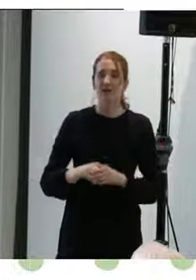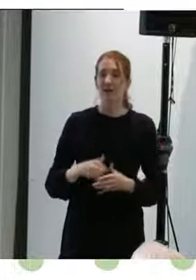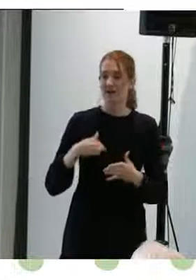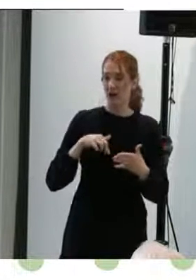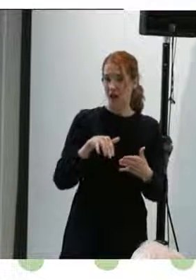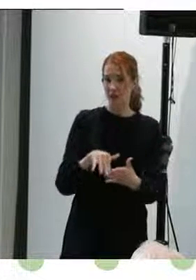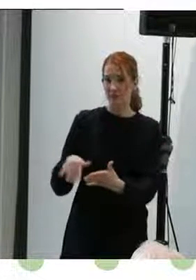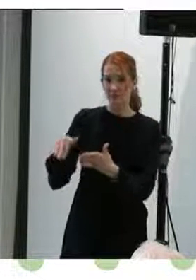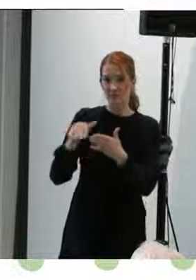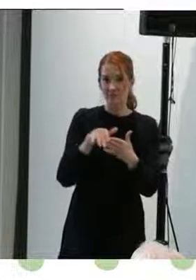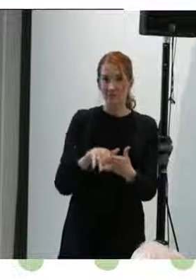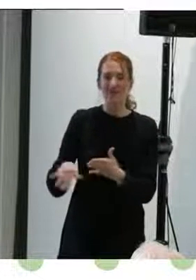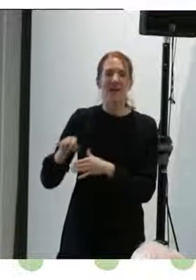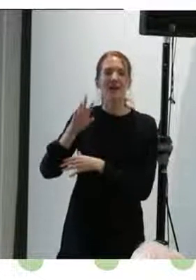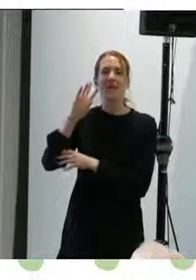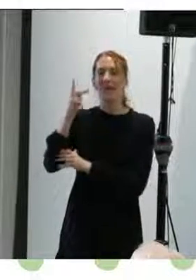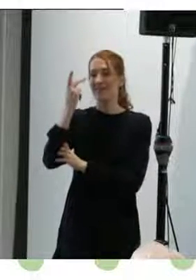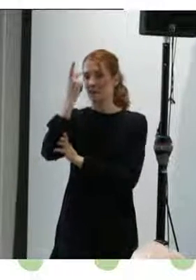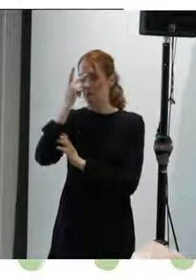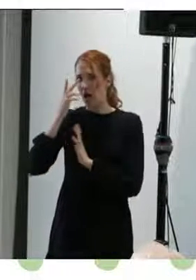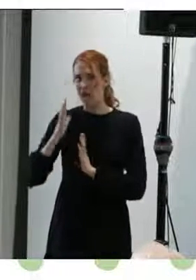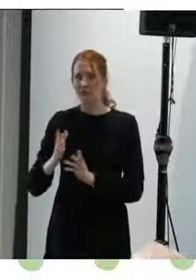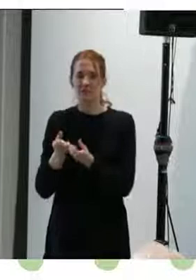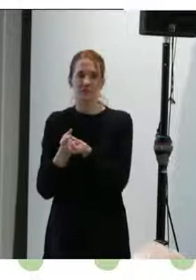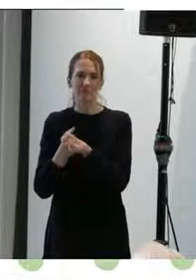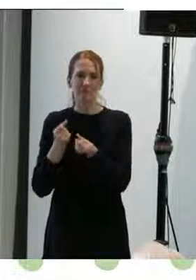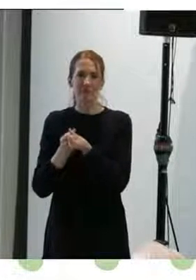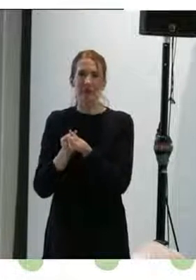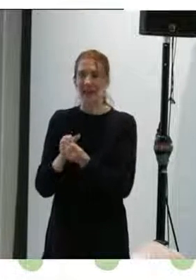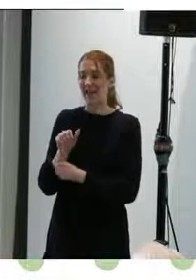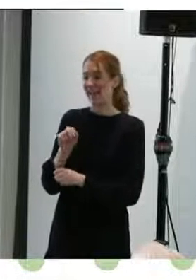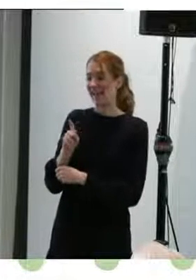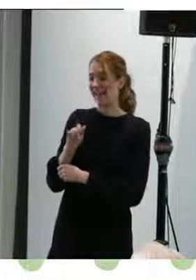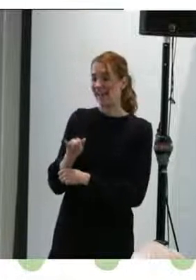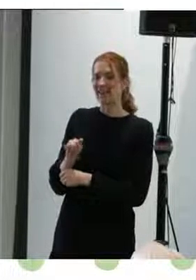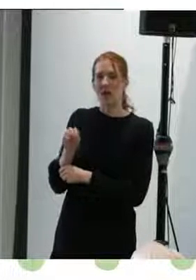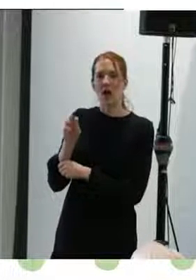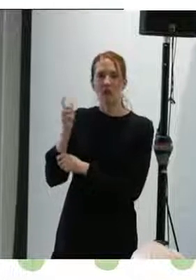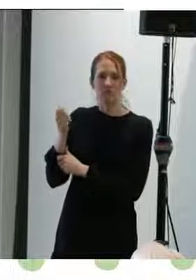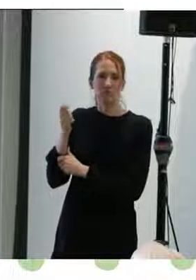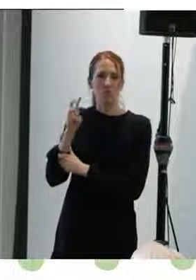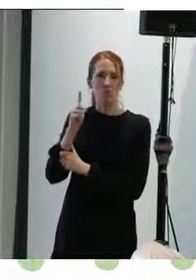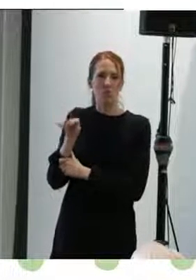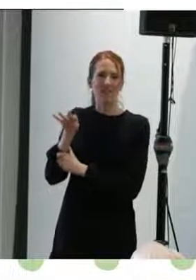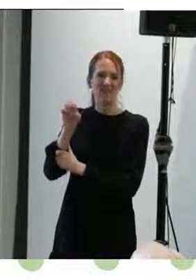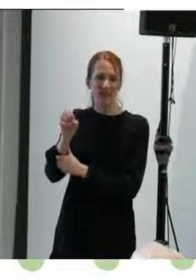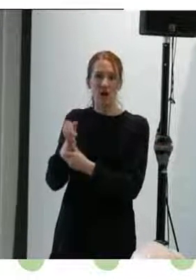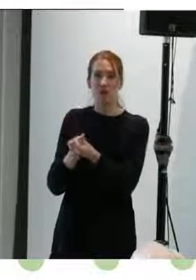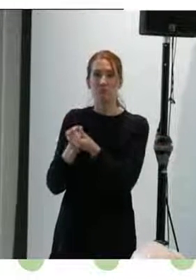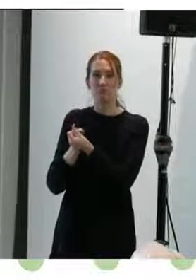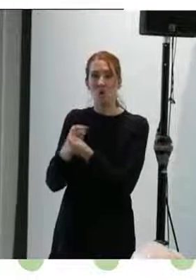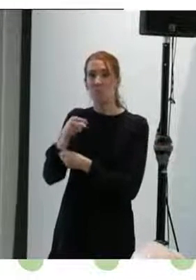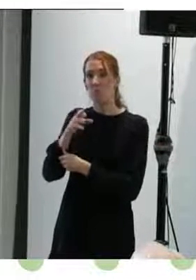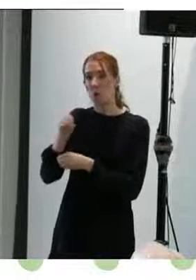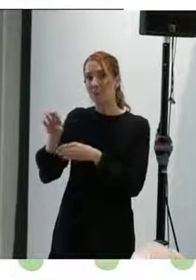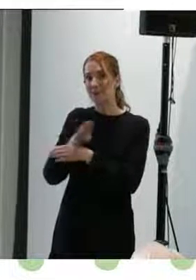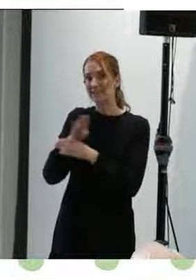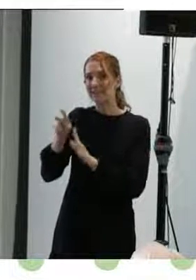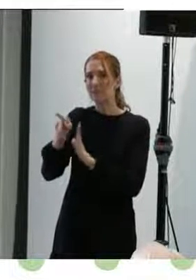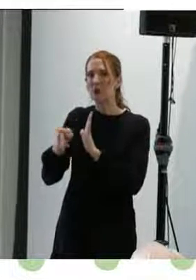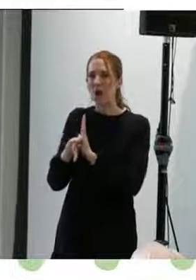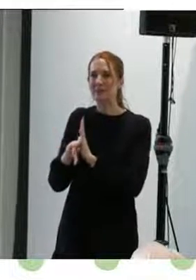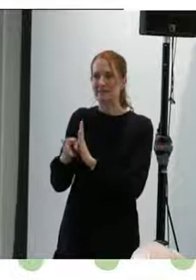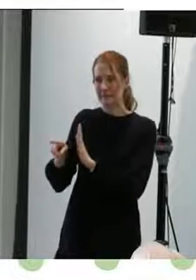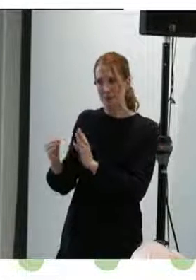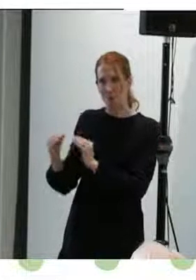advocate anti-welfare and pro-business policies have gained a lot of support. And so I wanted to know why. And so in